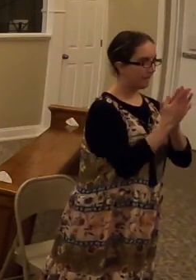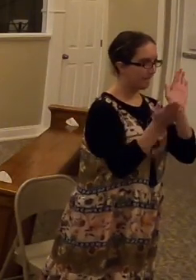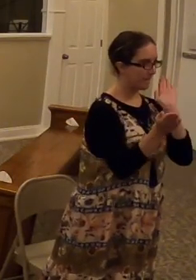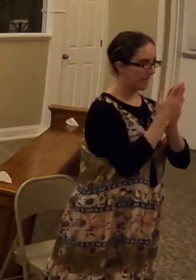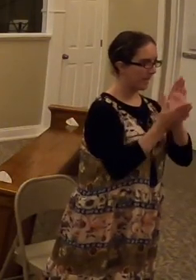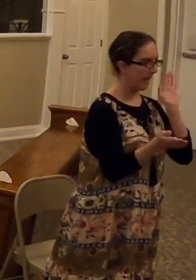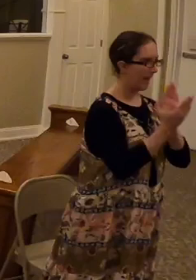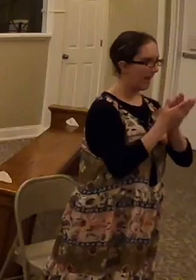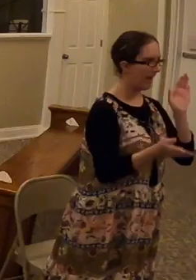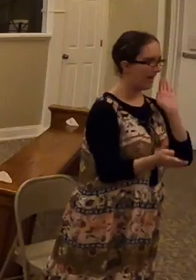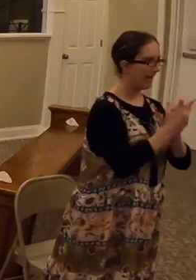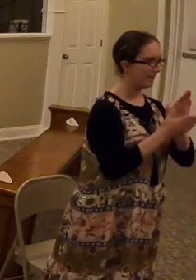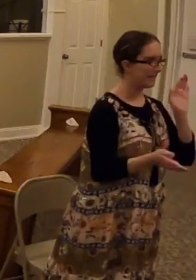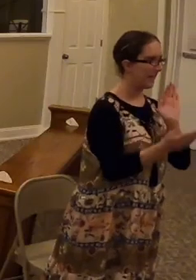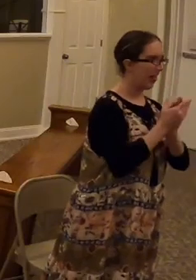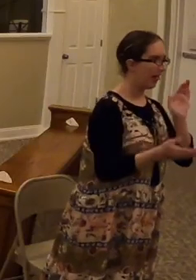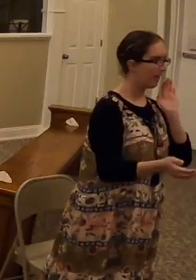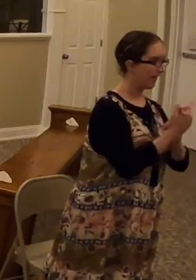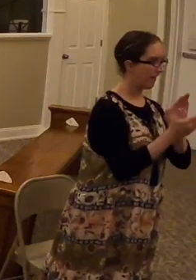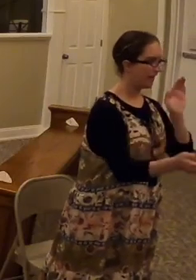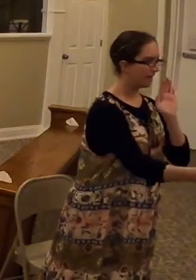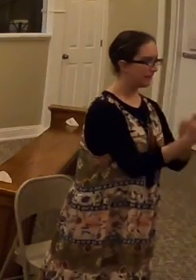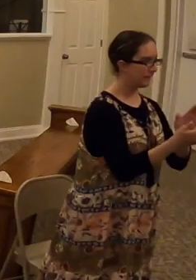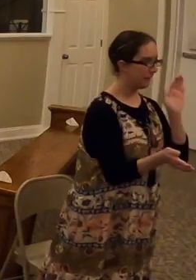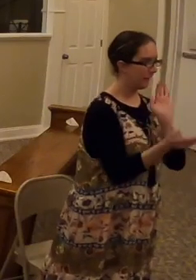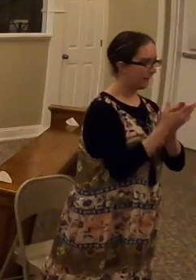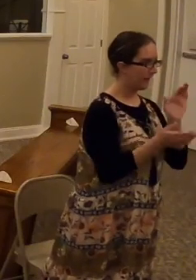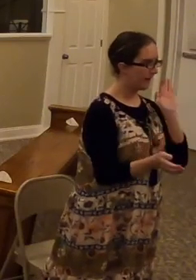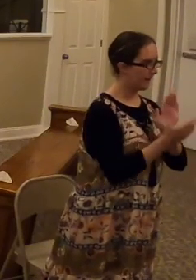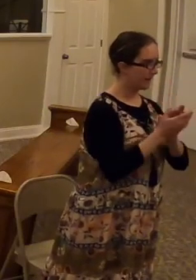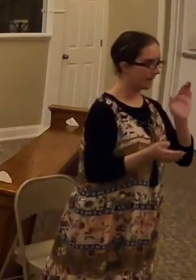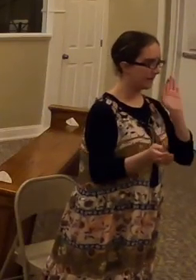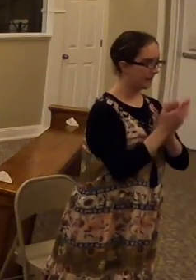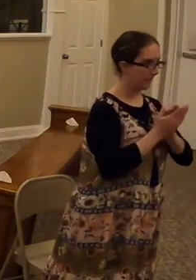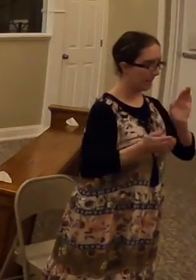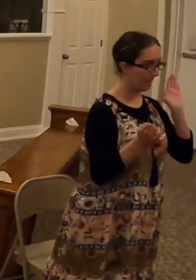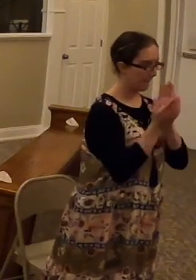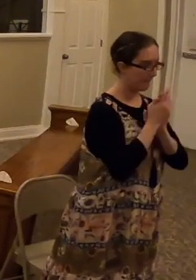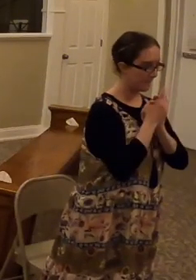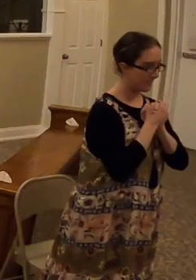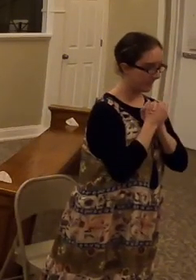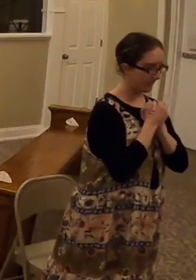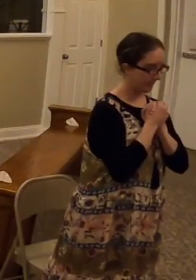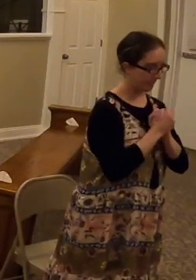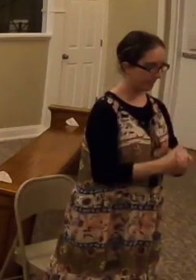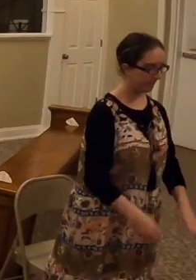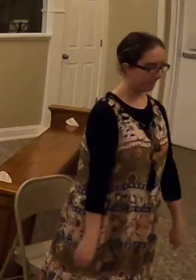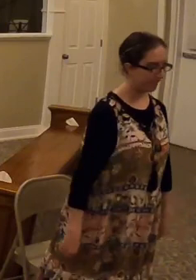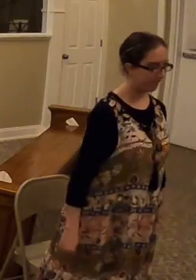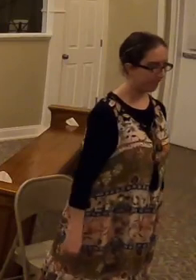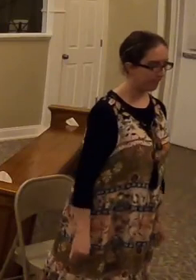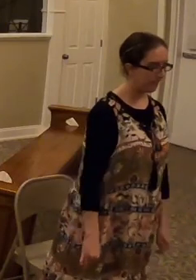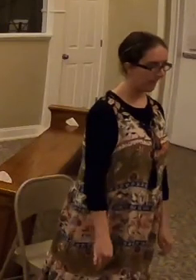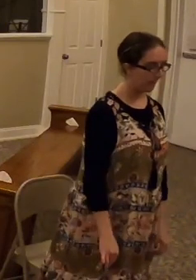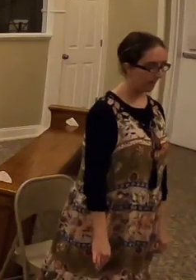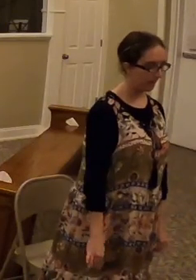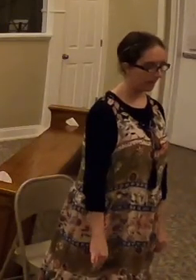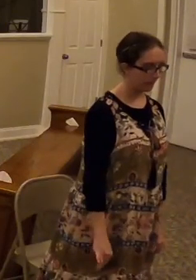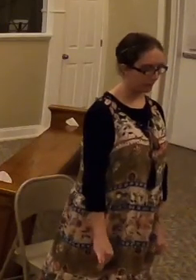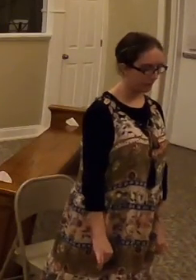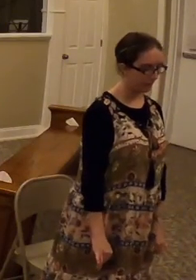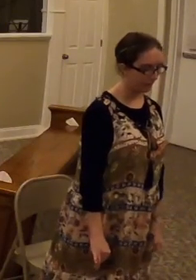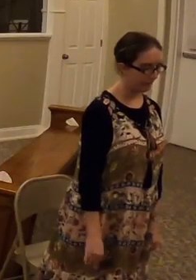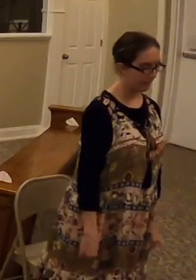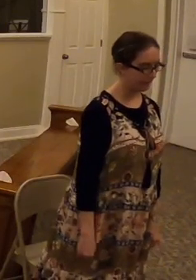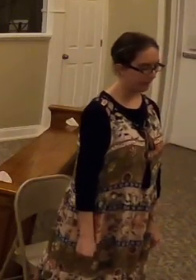Lord. God, heal his body. Lord, raise him up, God, out of that hospital, Lord. In the name of Jesus, move